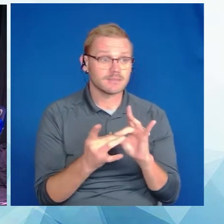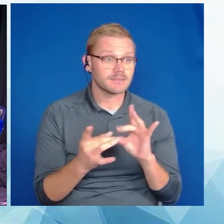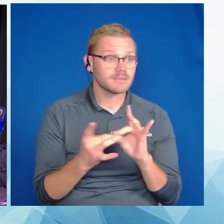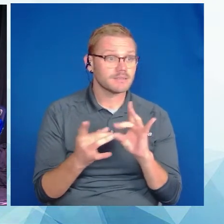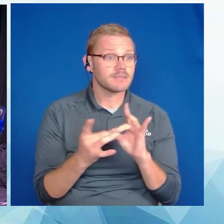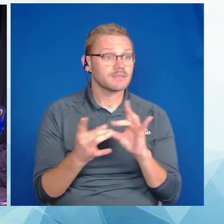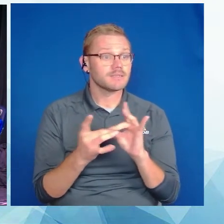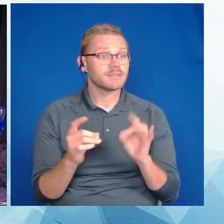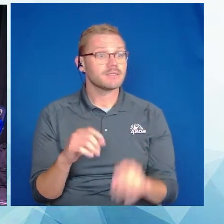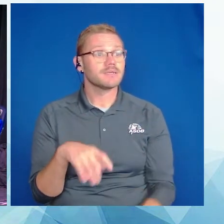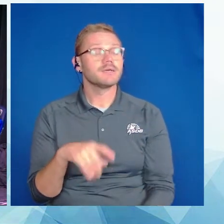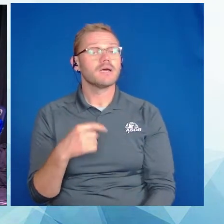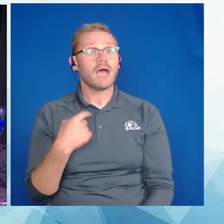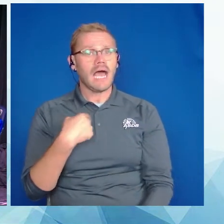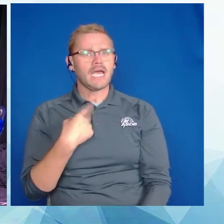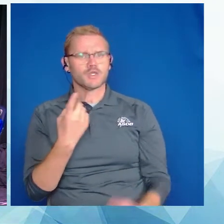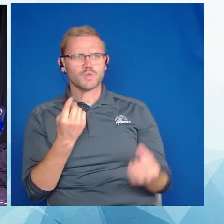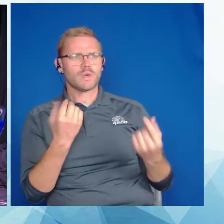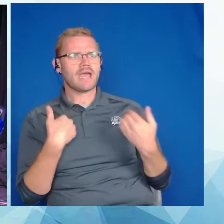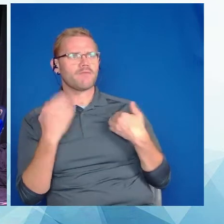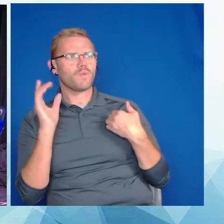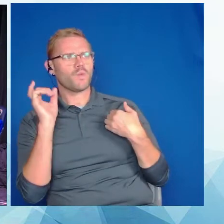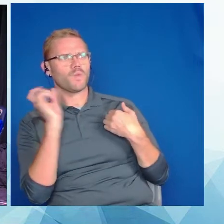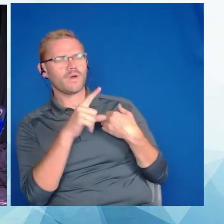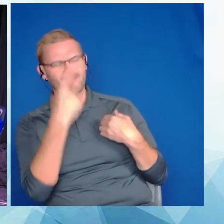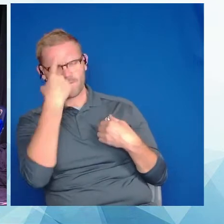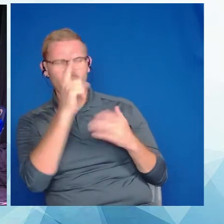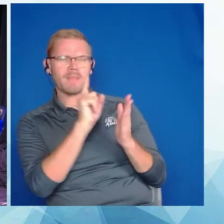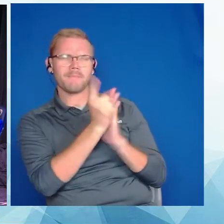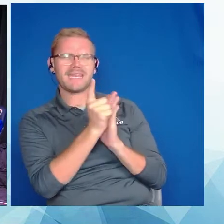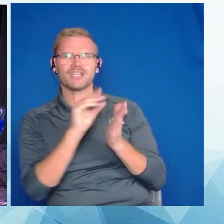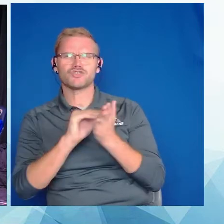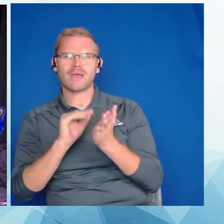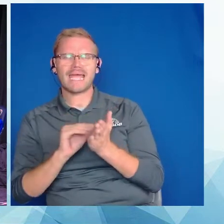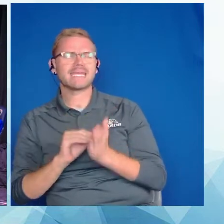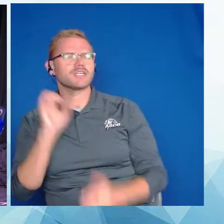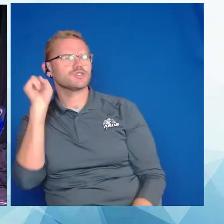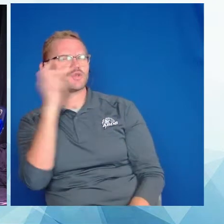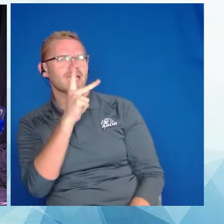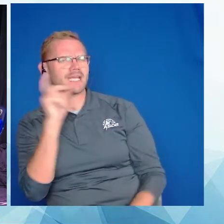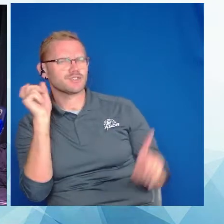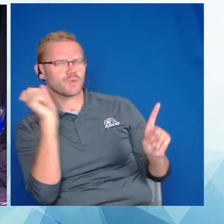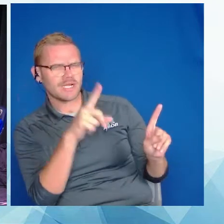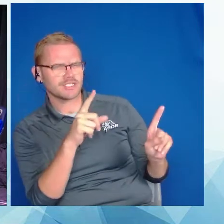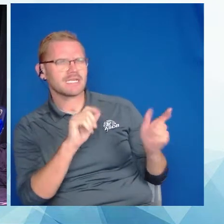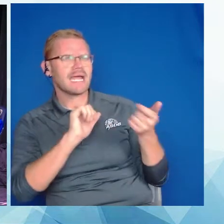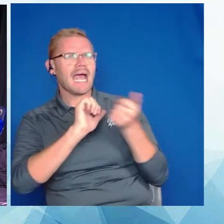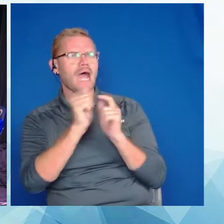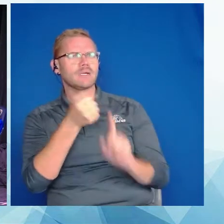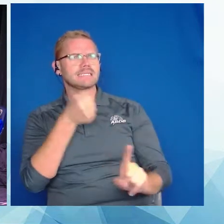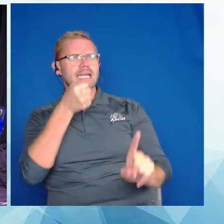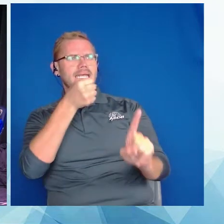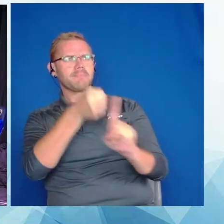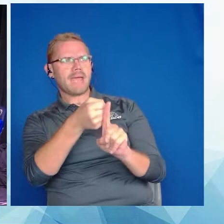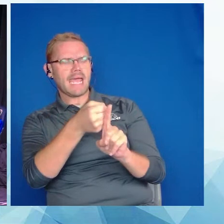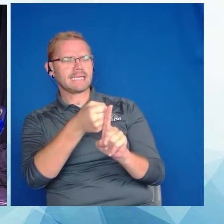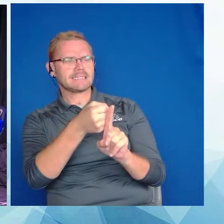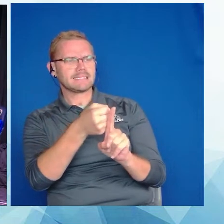I do have one, Oren. In regards to the minute tracking, how does that impact,